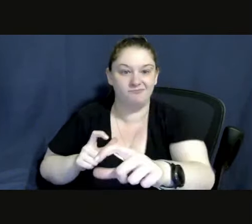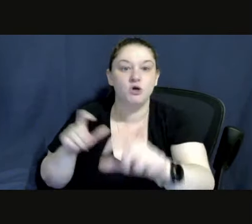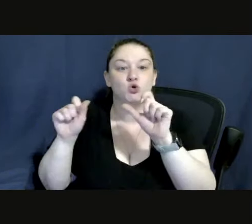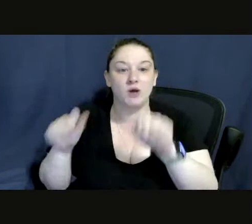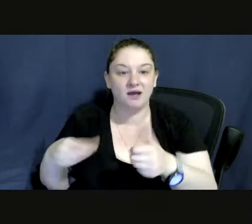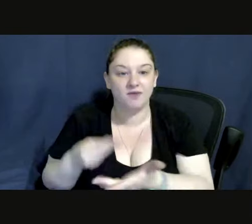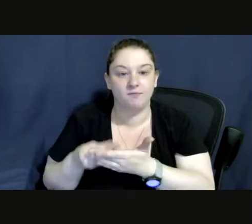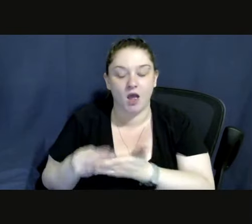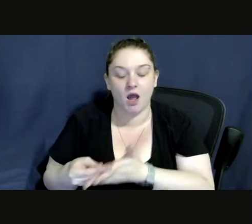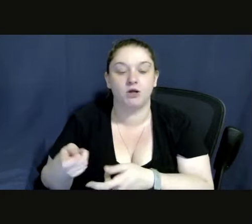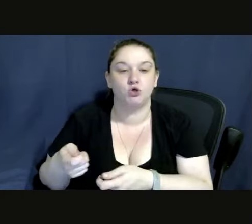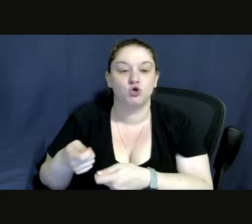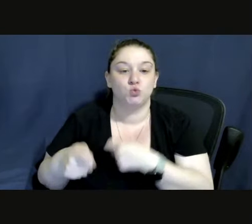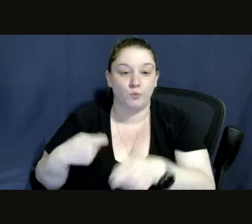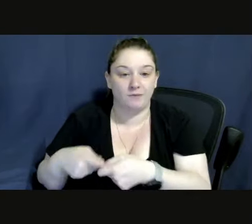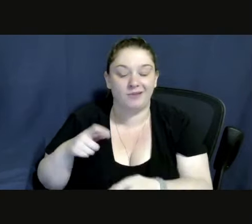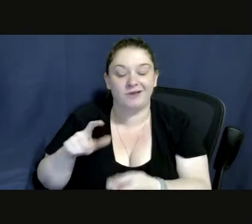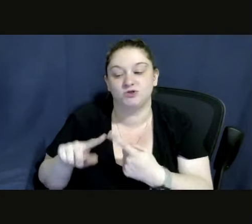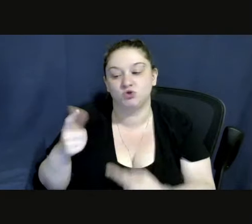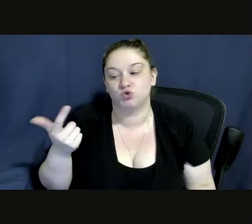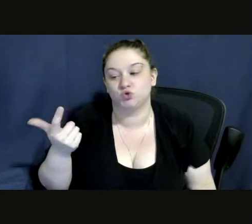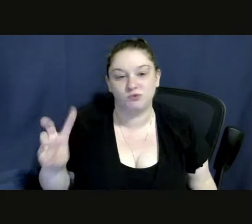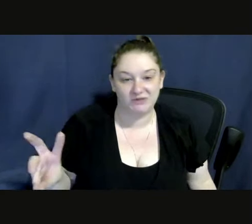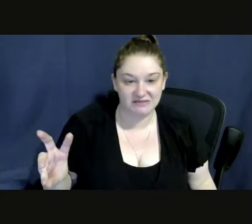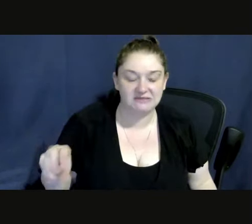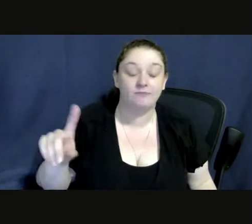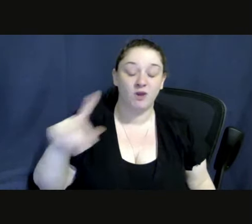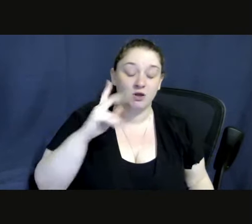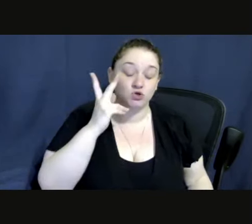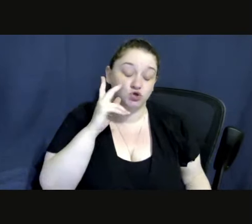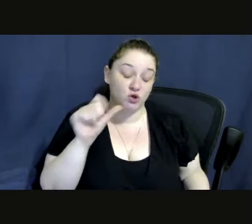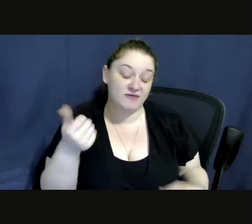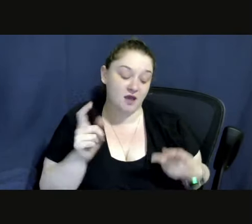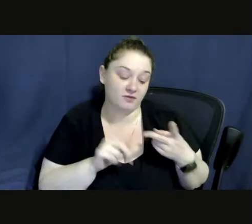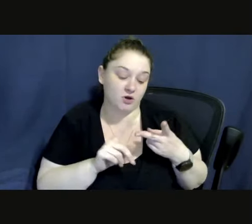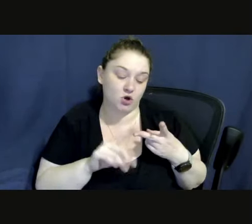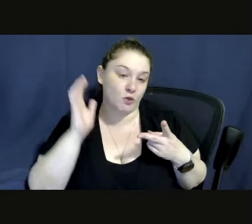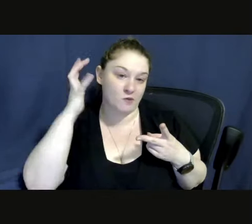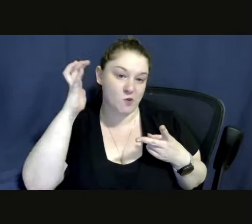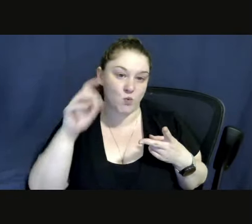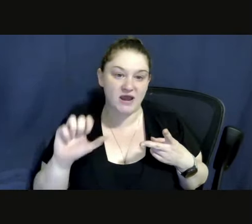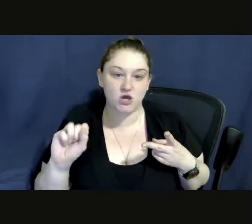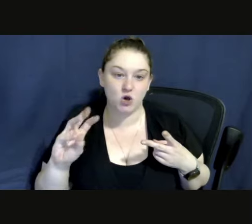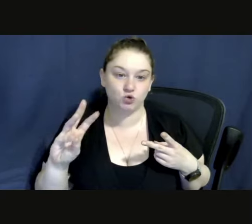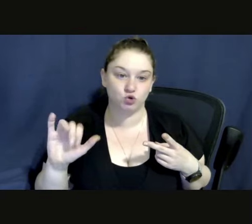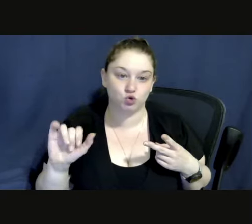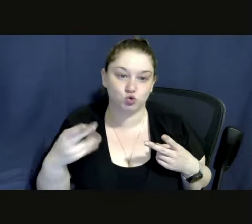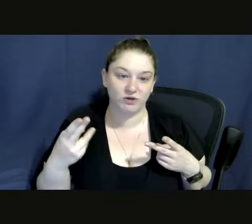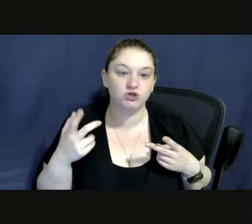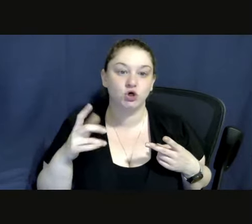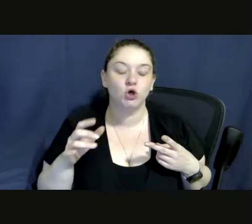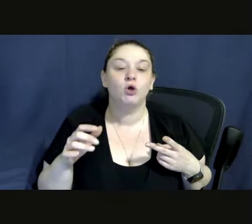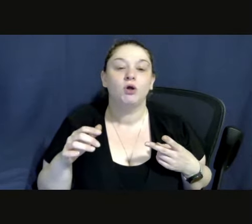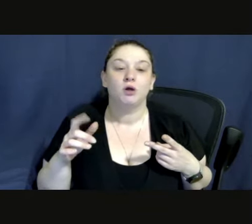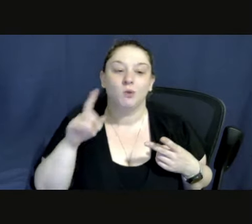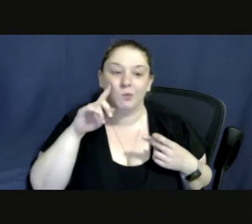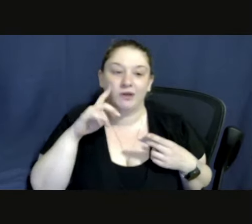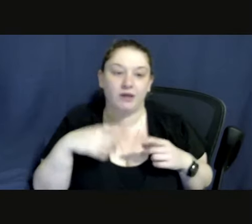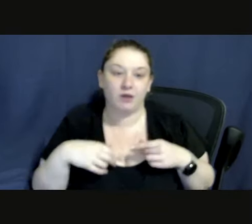replace those. And the other one you may have seen in there was the radio switch as well. We raised radio rates.